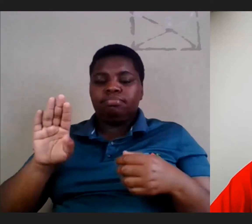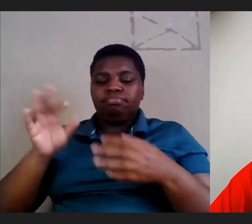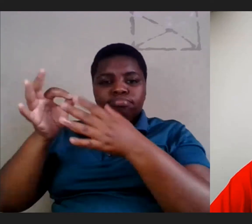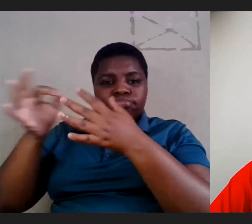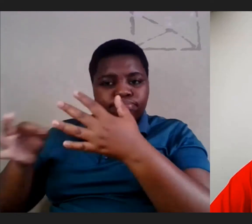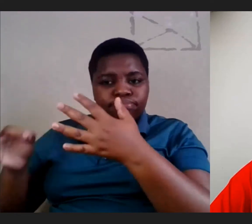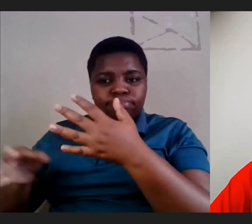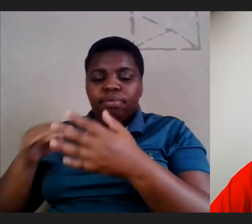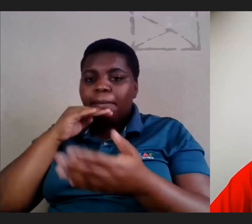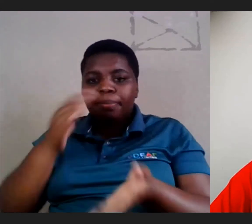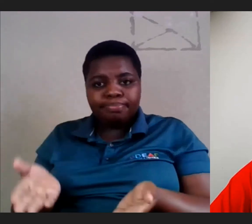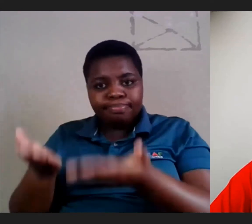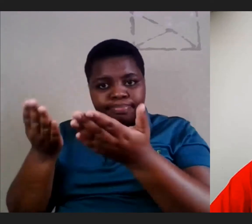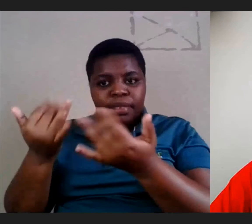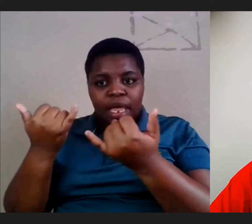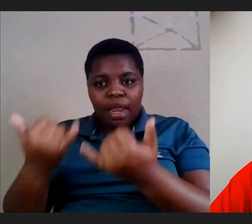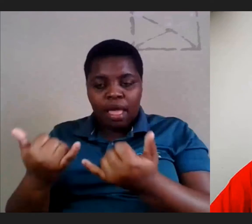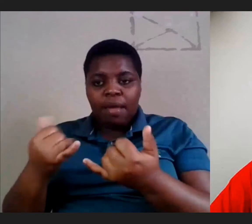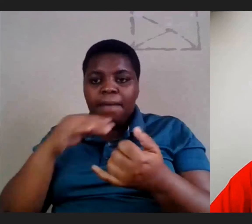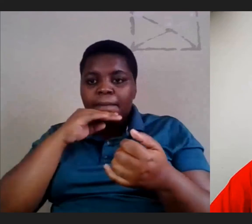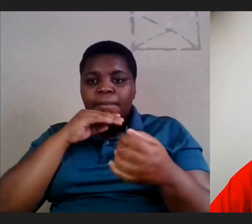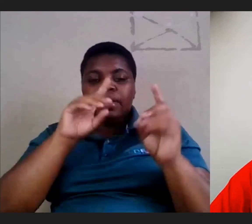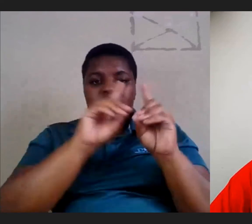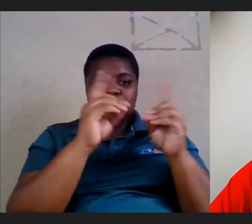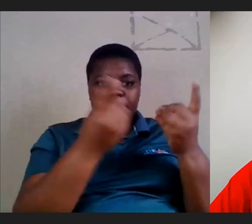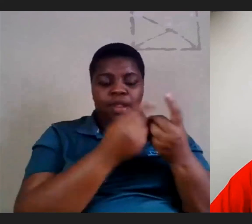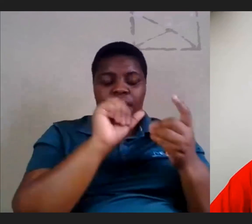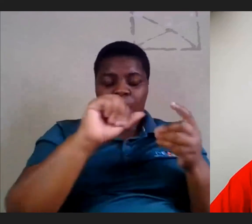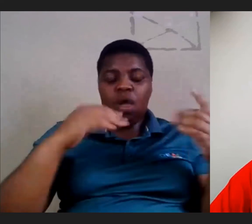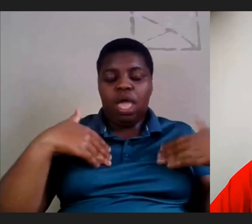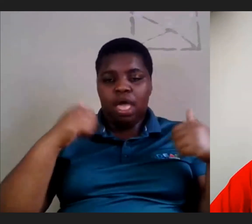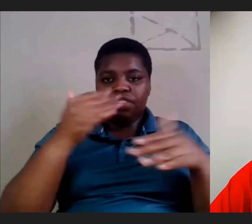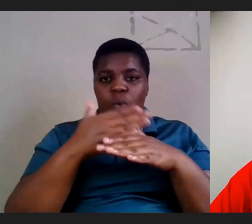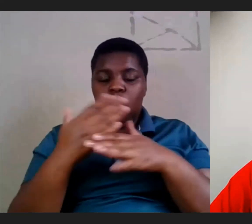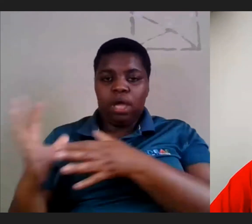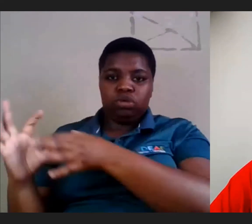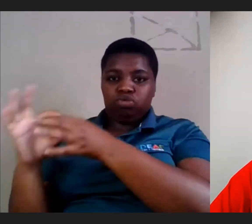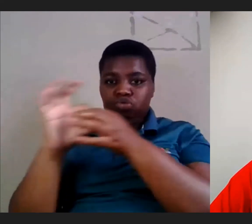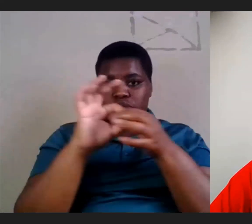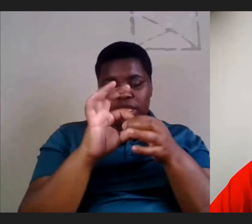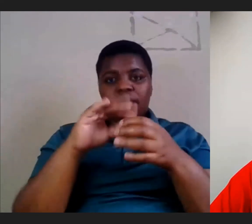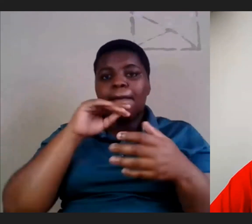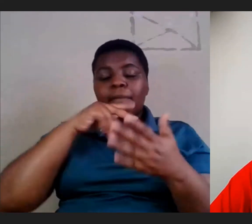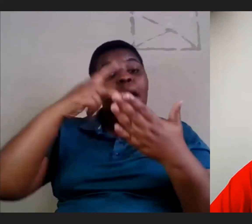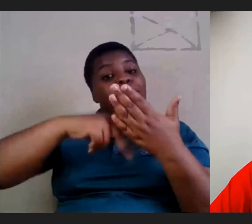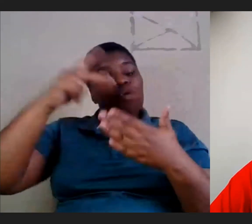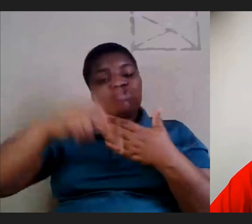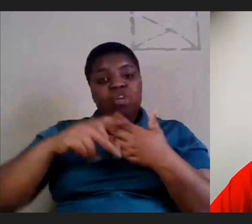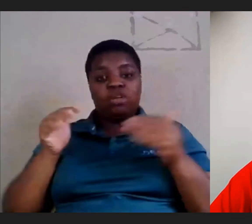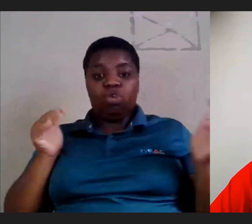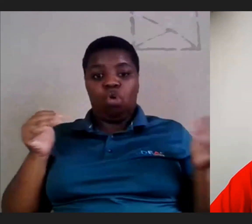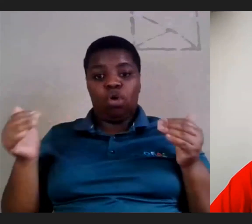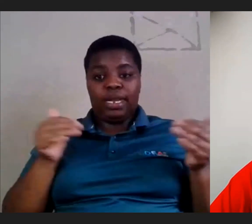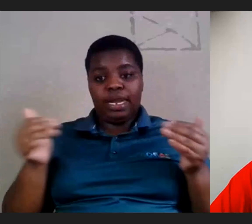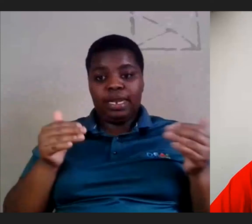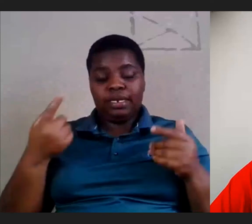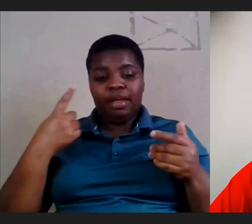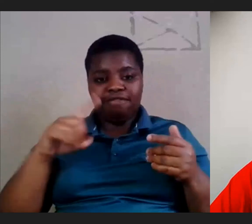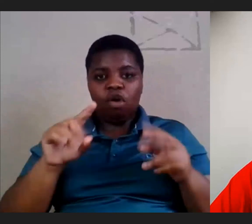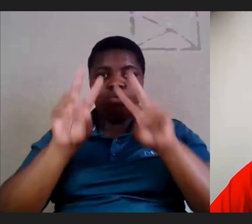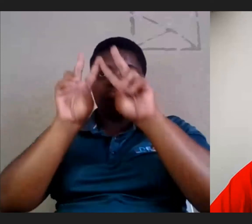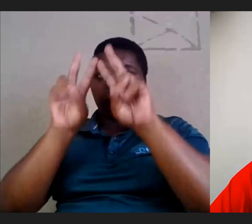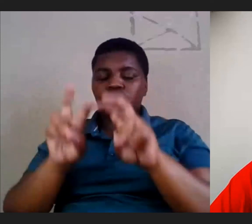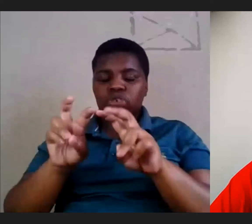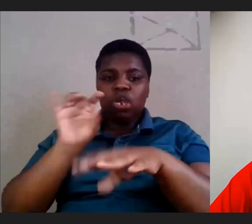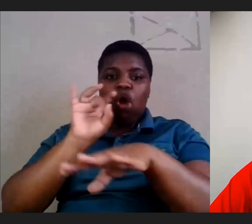Jacques Lloyd with the Department of Health. She is the project coordinator for the Africa Rehabilitation and Research